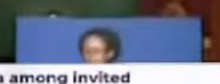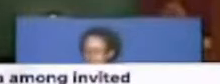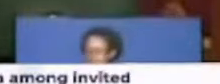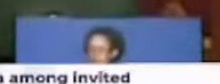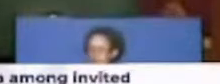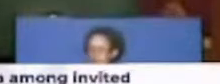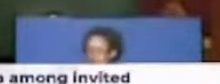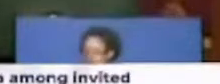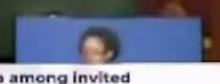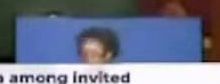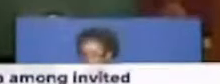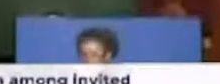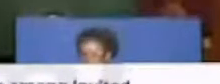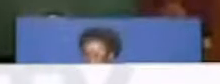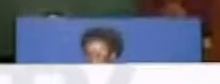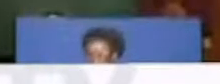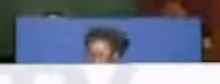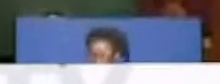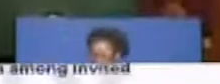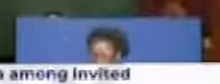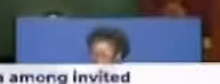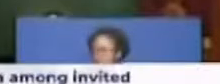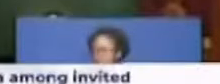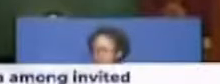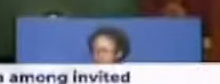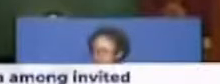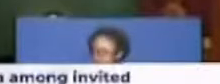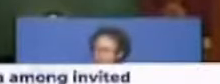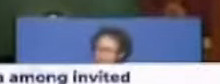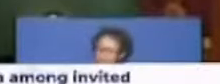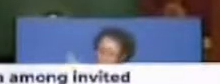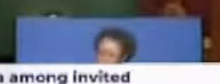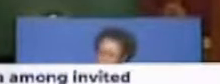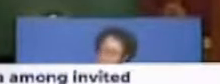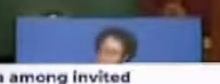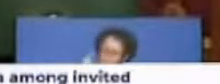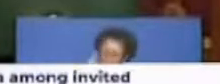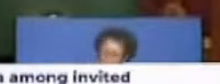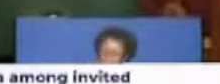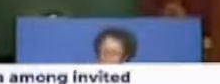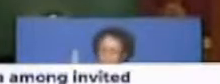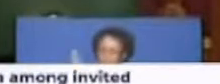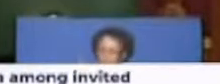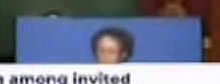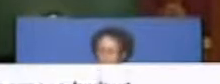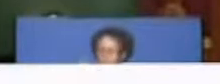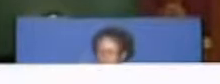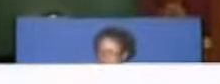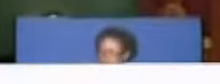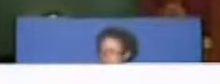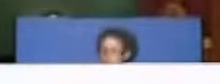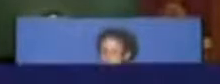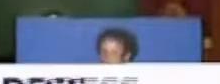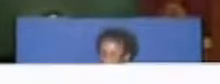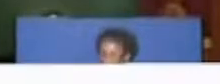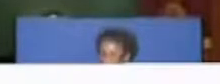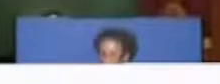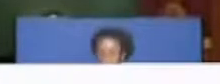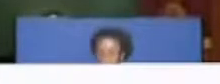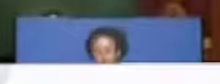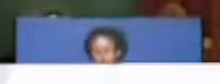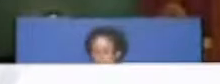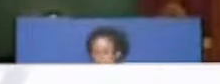applied towards completion of the ongoing targeted interventions in the coffee subsector. The fourth